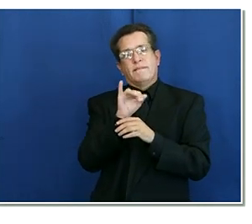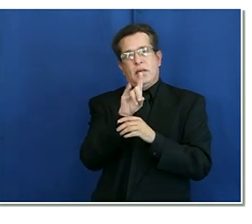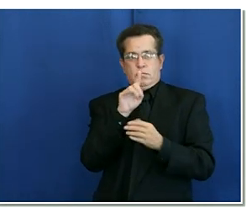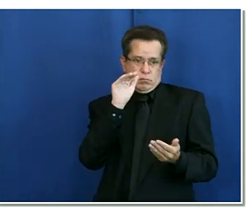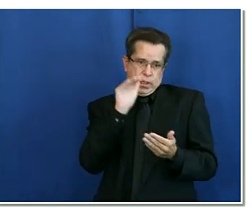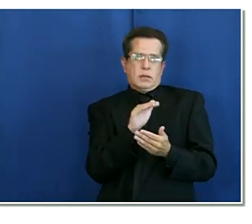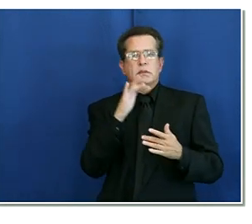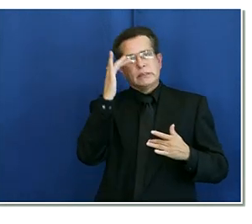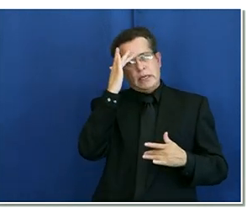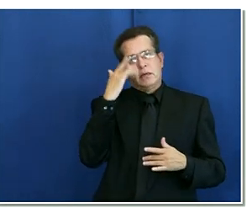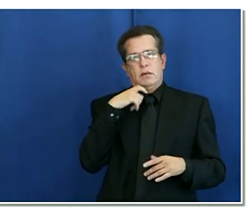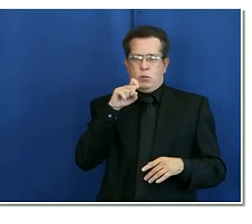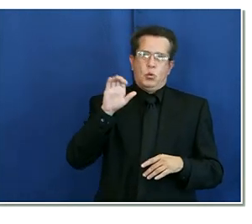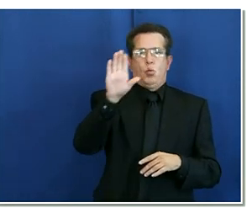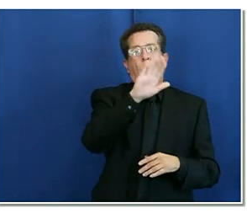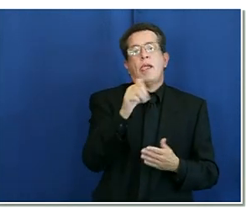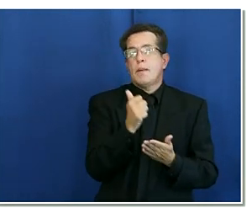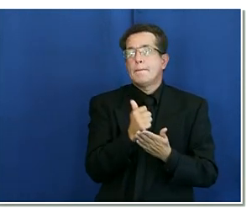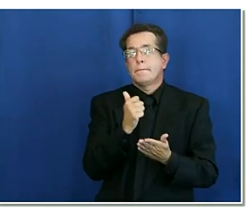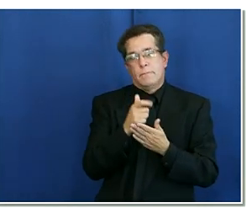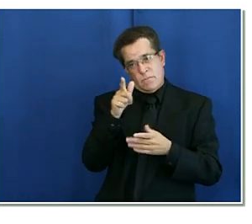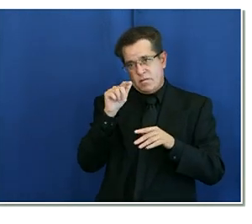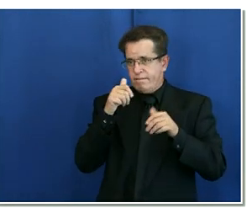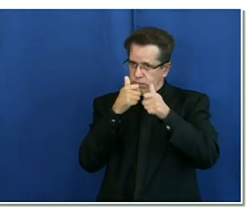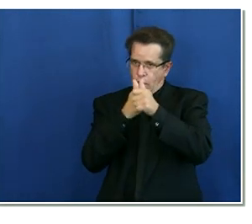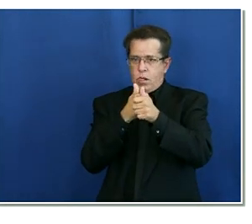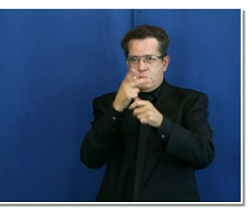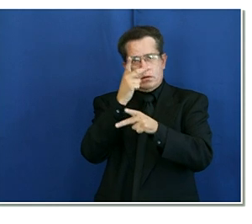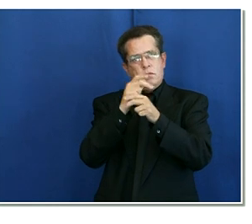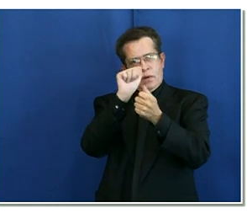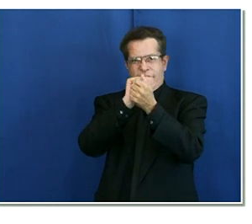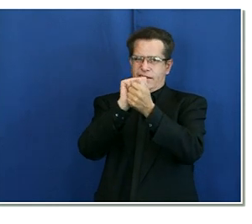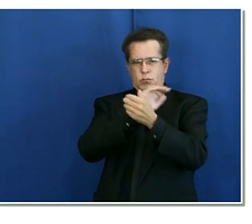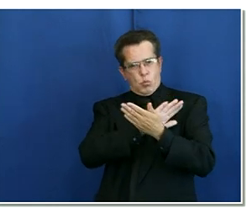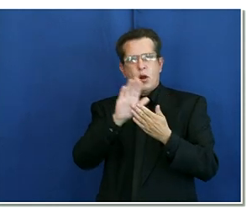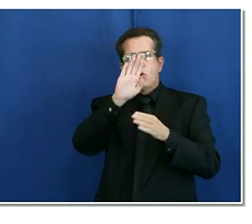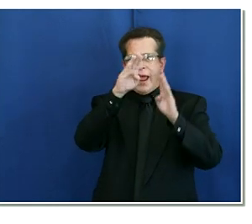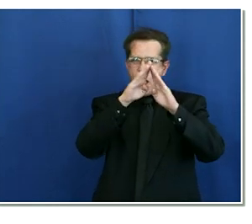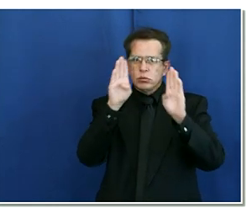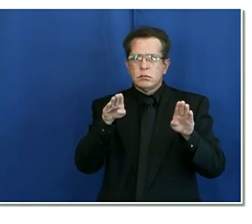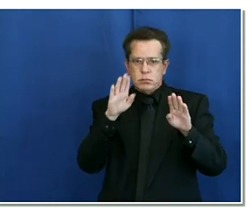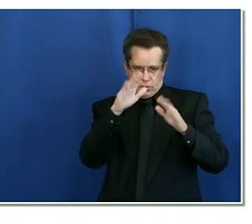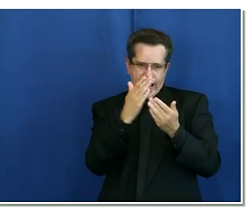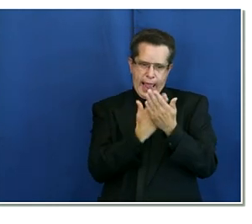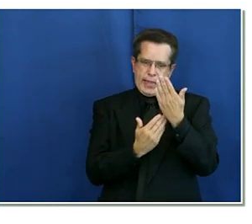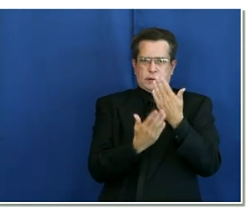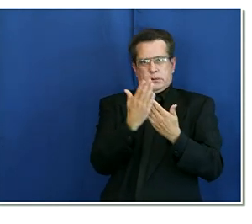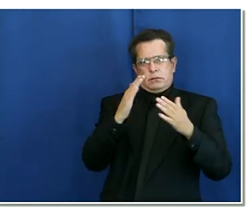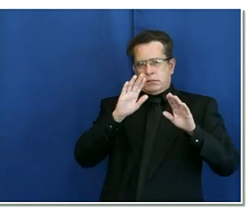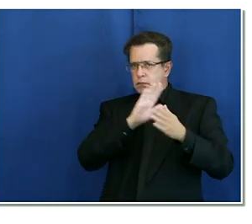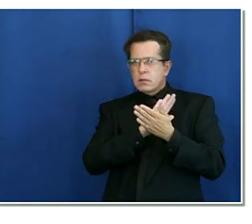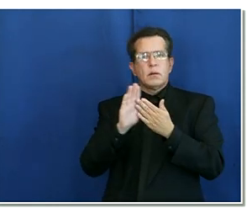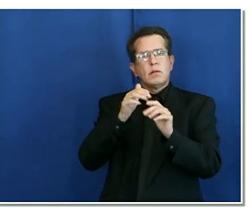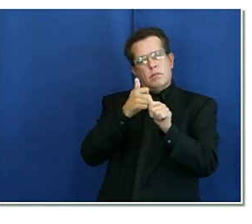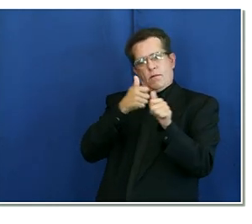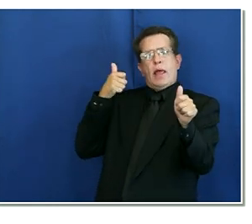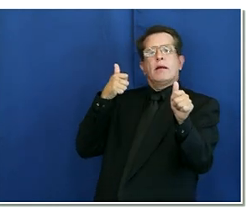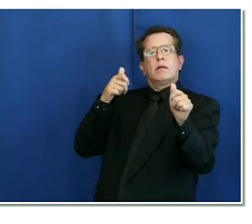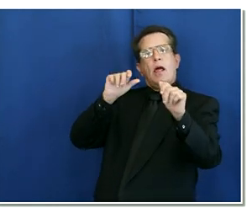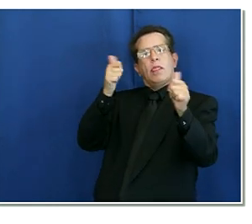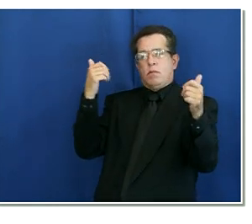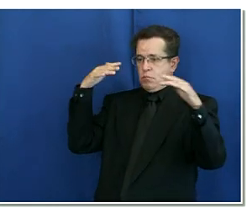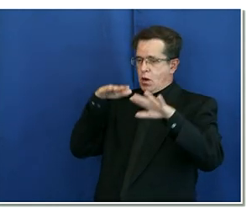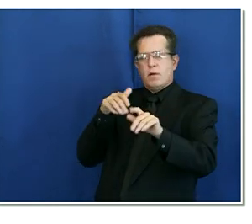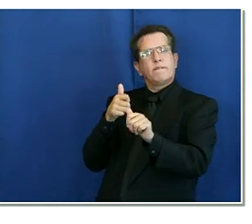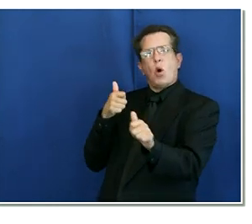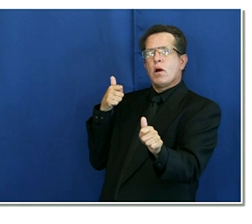Again, asking everyone to practice good hand hygiene and sanitation, keeping 6 feet apart from others, wearing